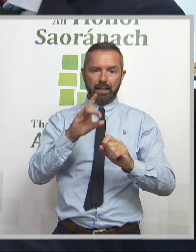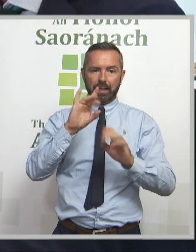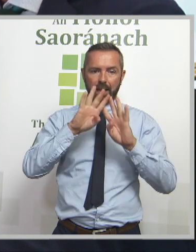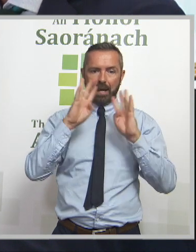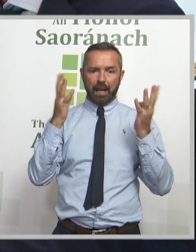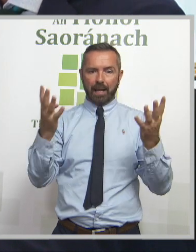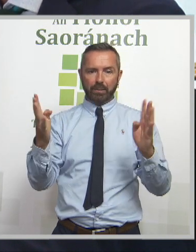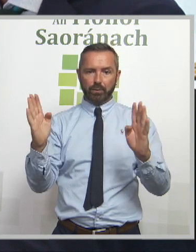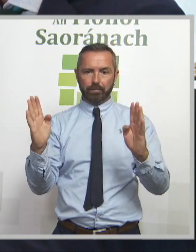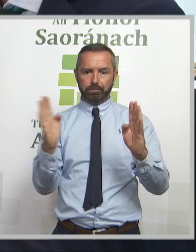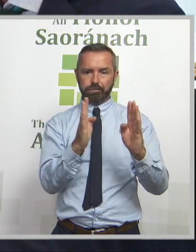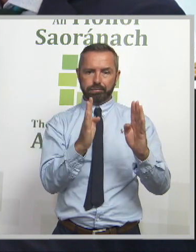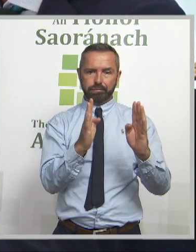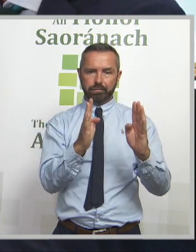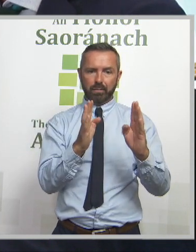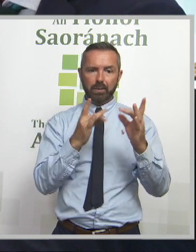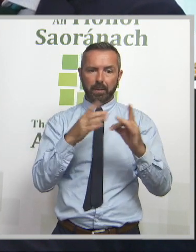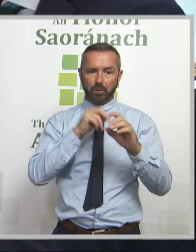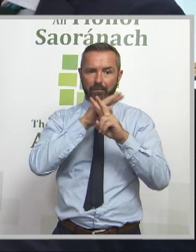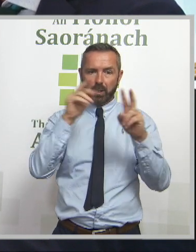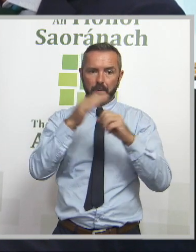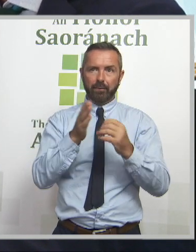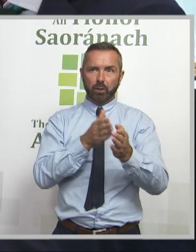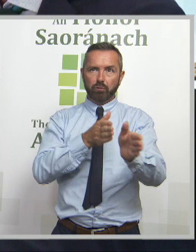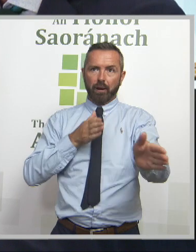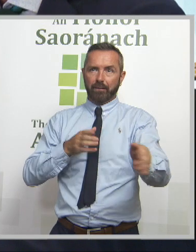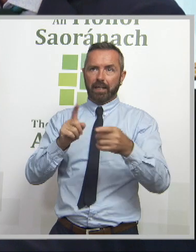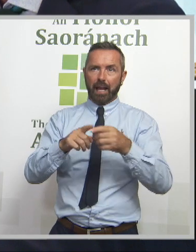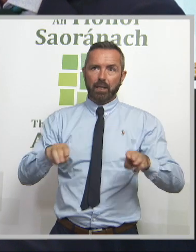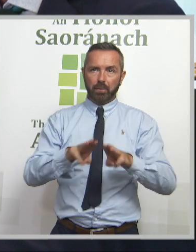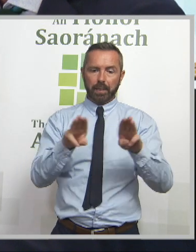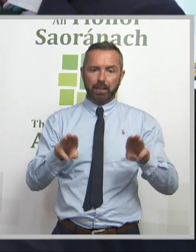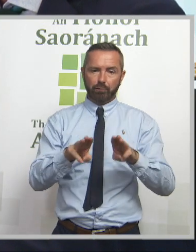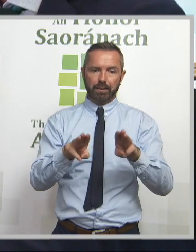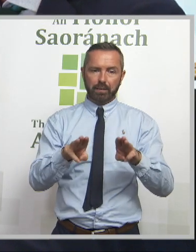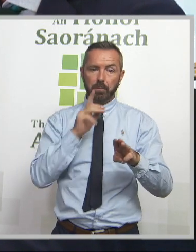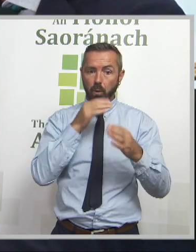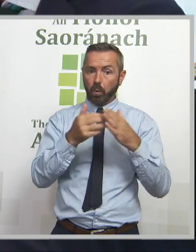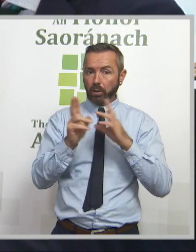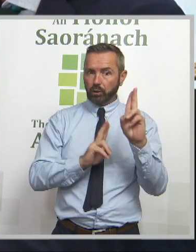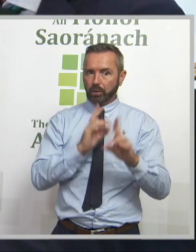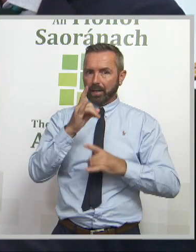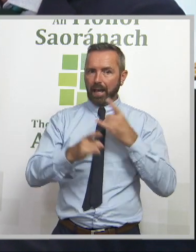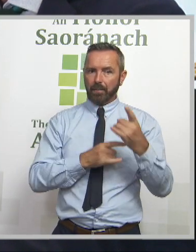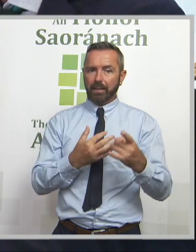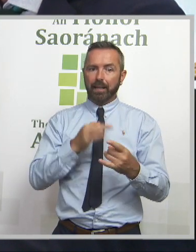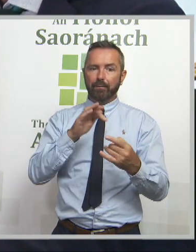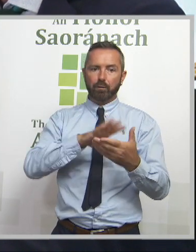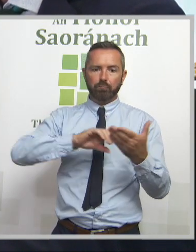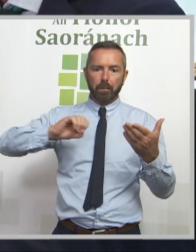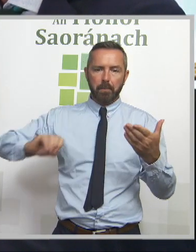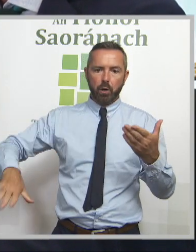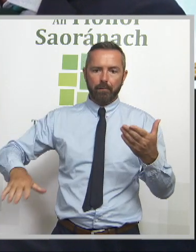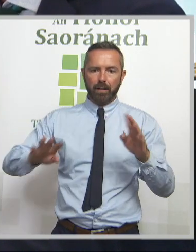so that for visibility for traffic and for pedestrians. But I think what should happen is that if there's a removal of a